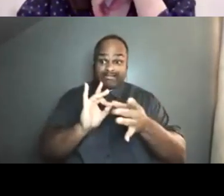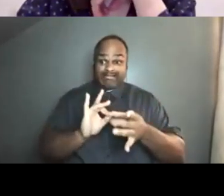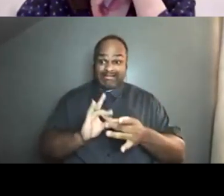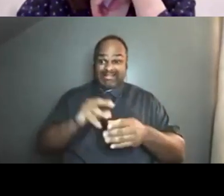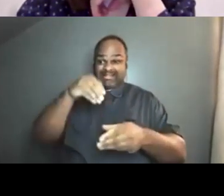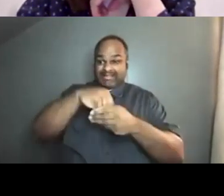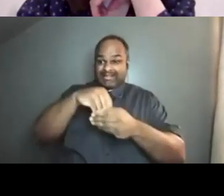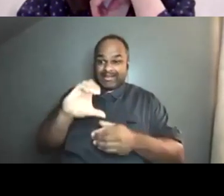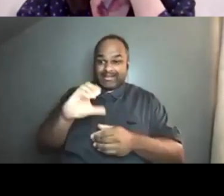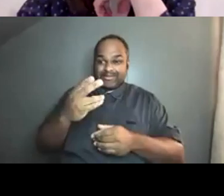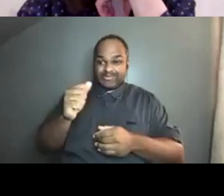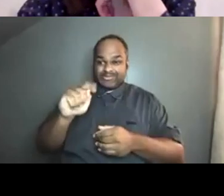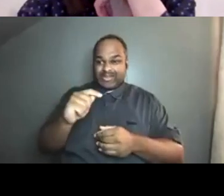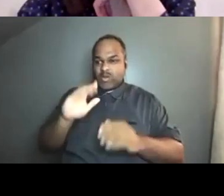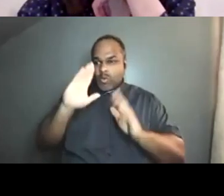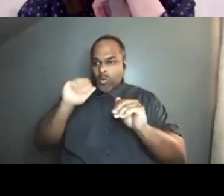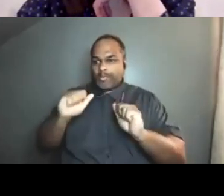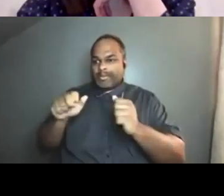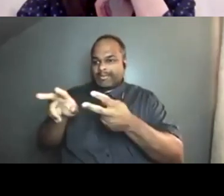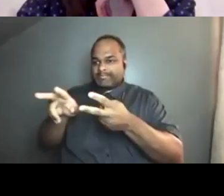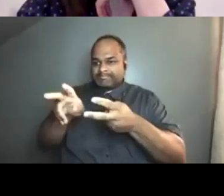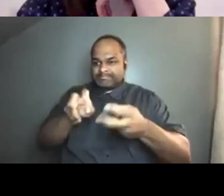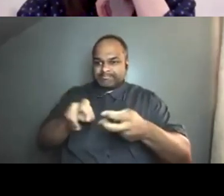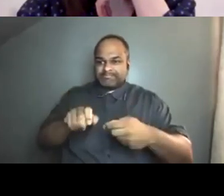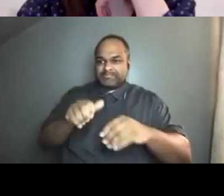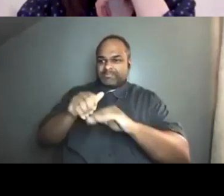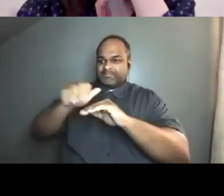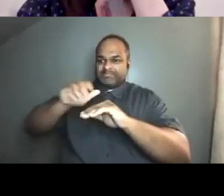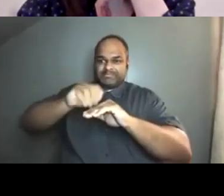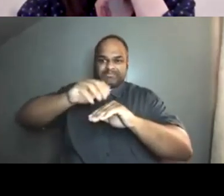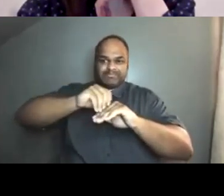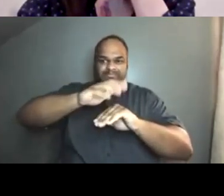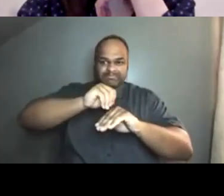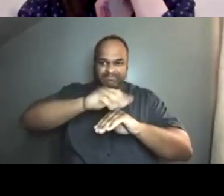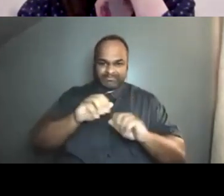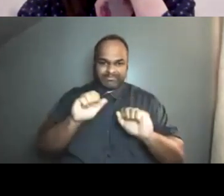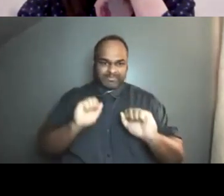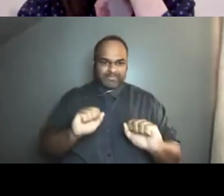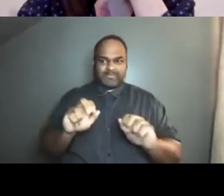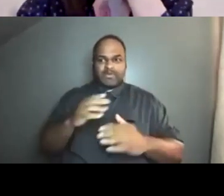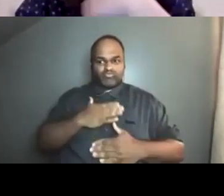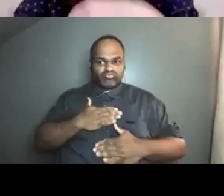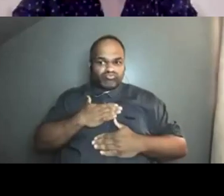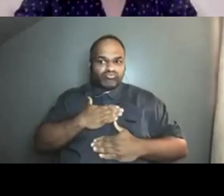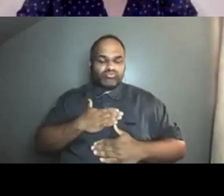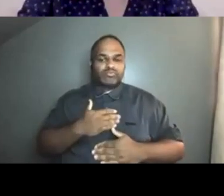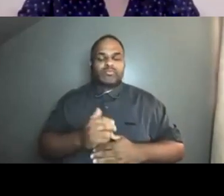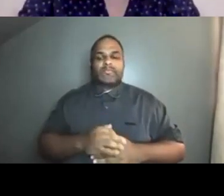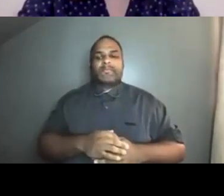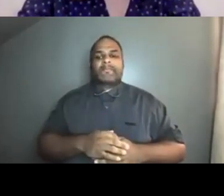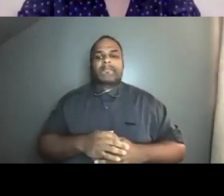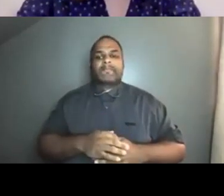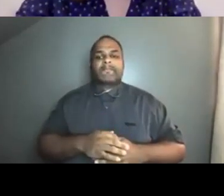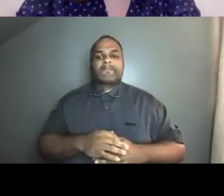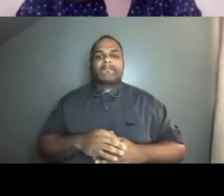the chat and send those to everyone who registered for the event. So we will endeavor to do that.